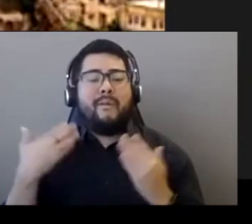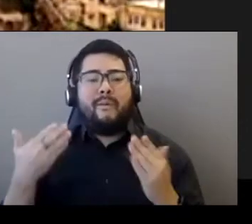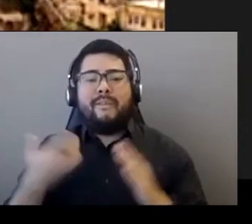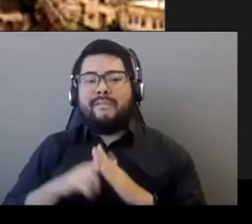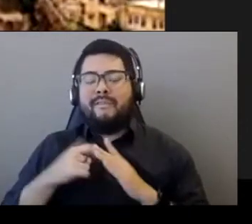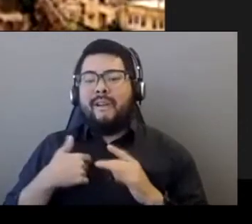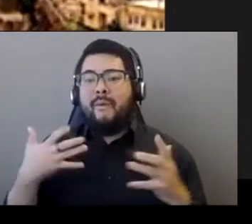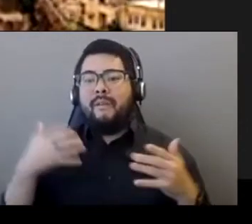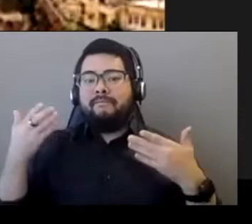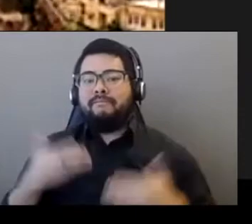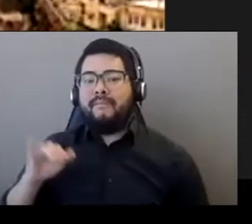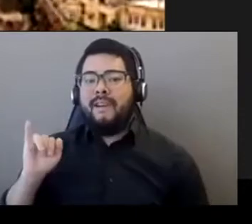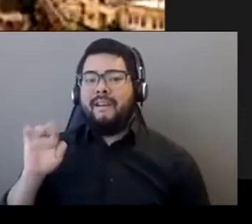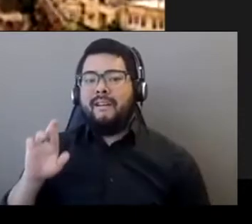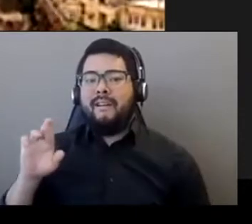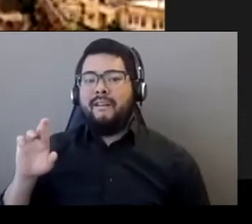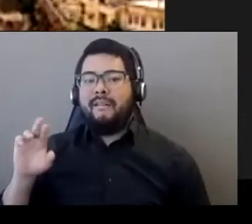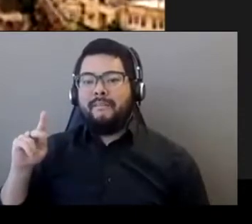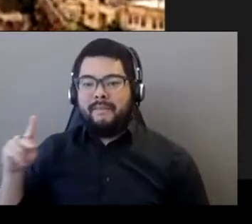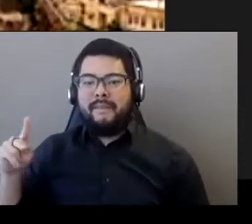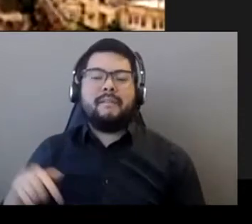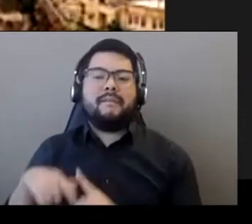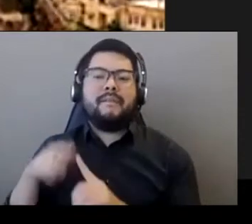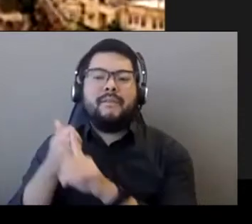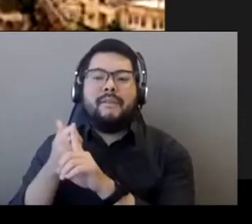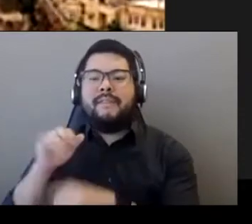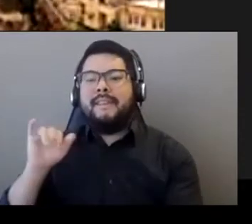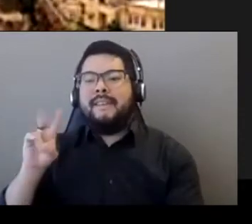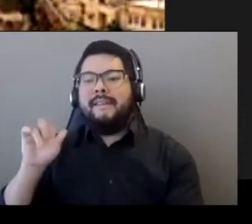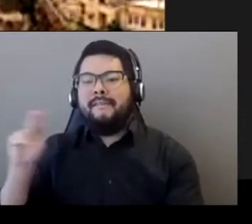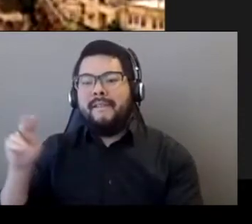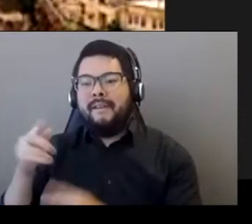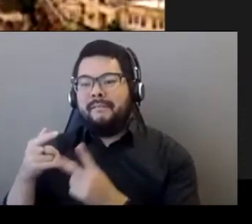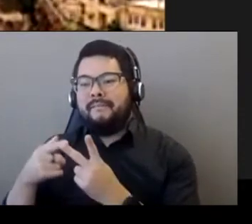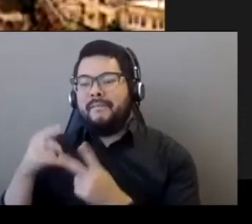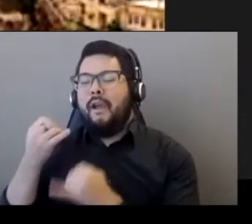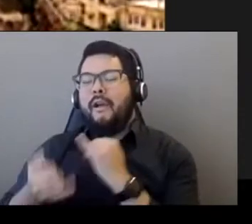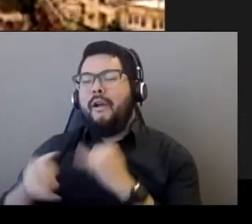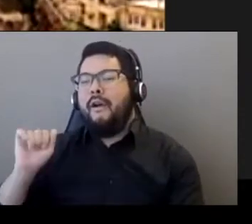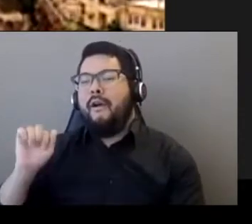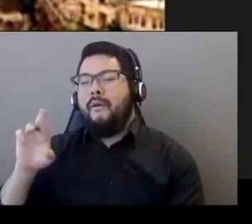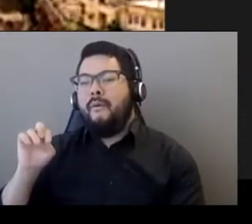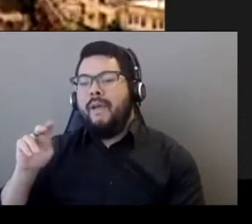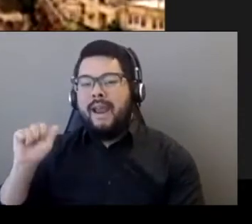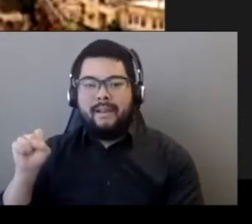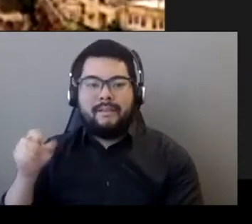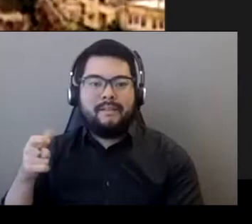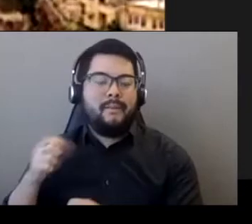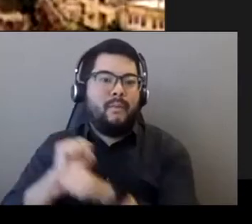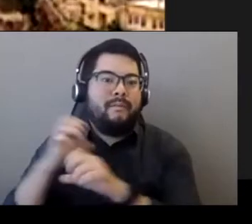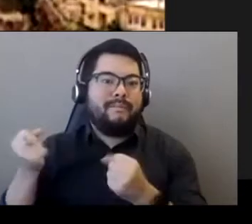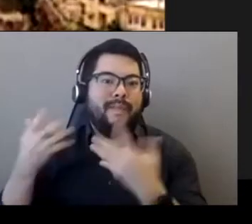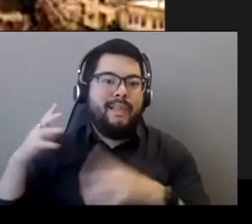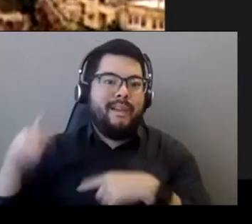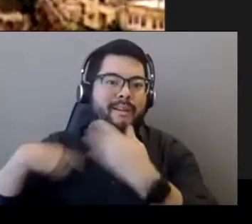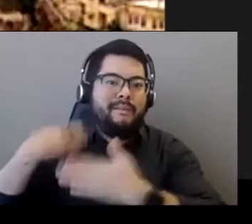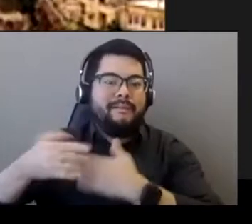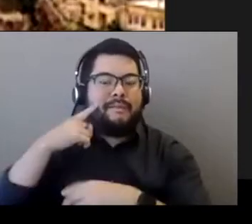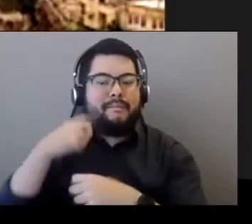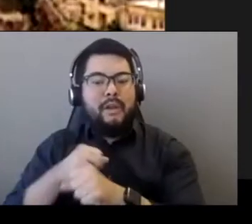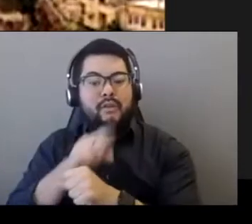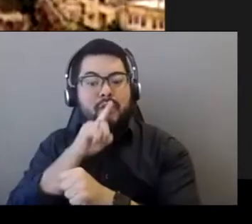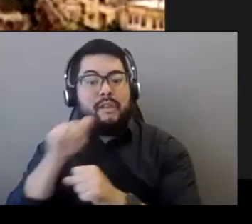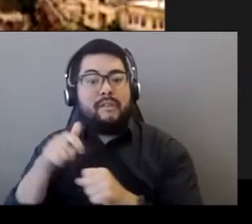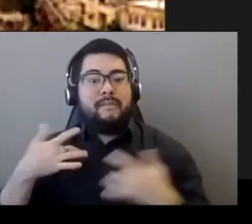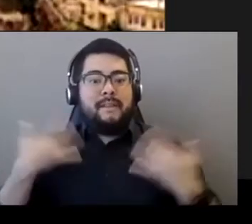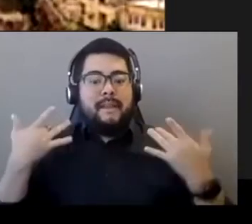IRRPP, Yvonne Arenas, who has done quite a bit of heavy lifting to make this event happen. I wanted to let you